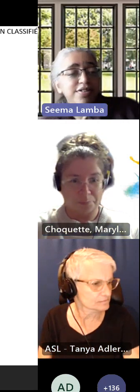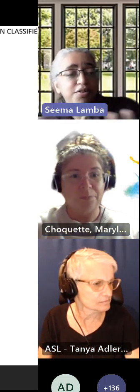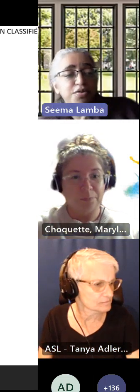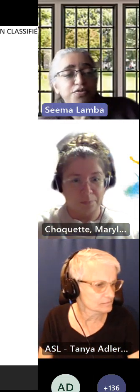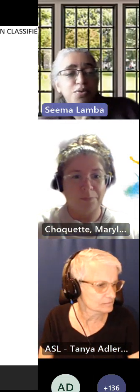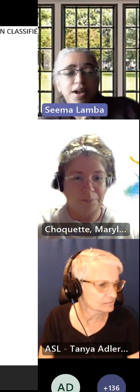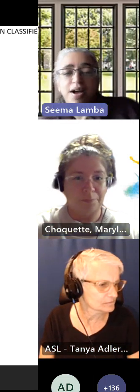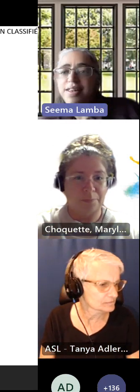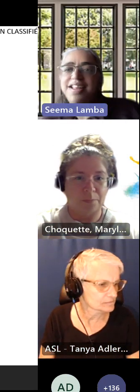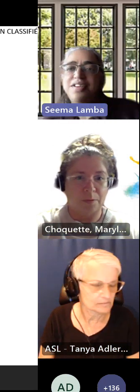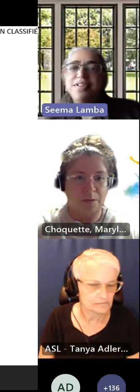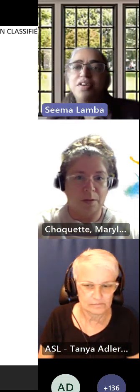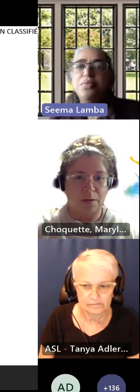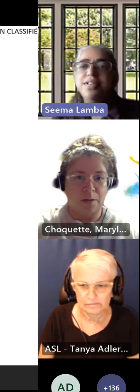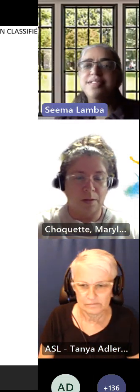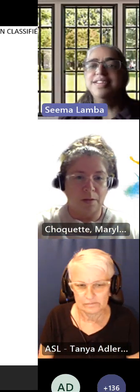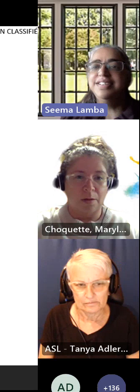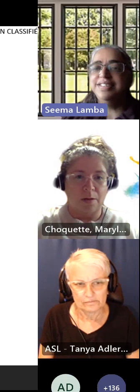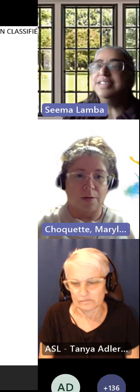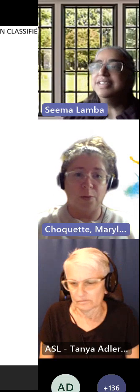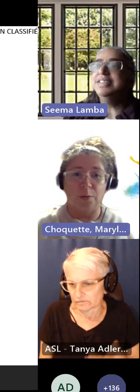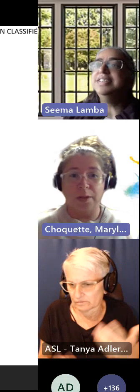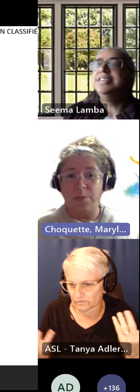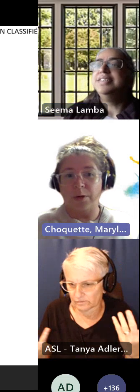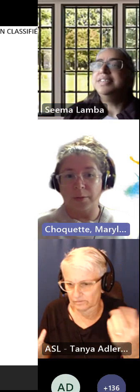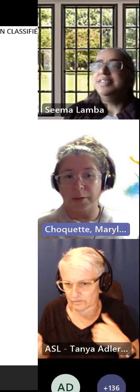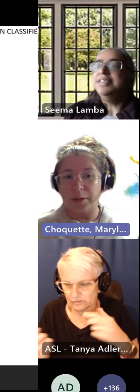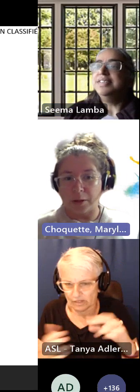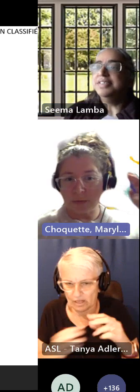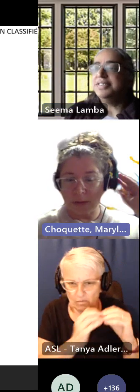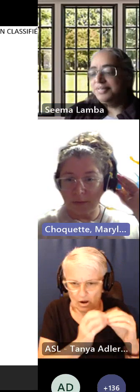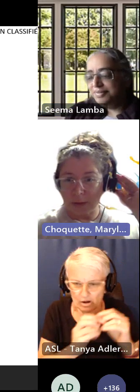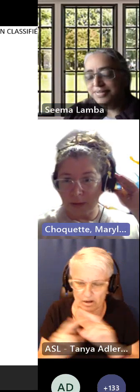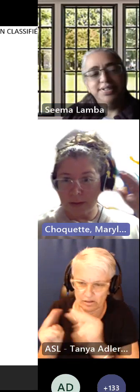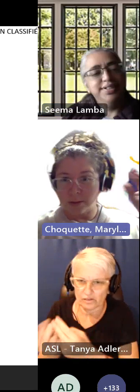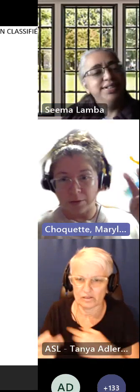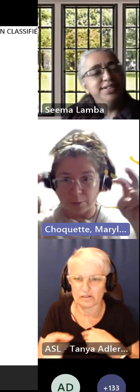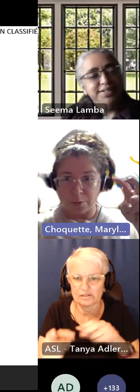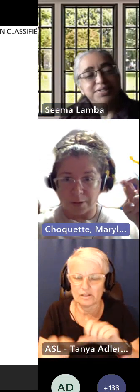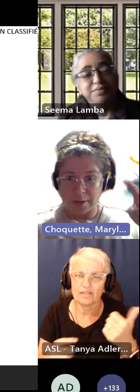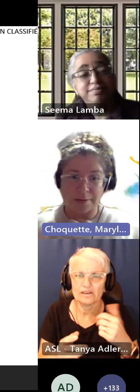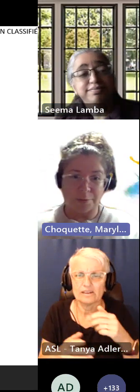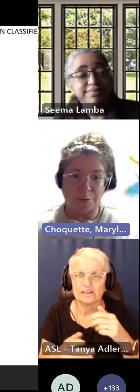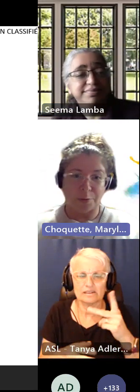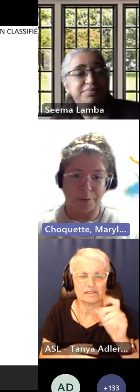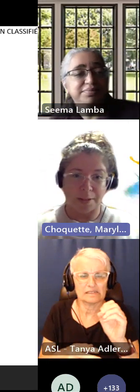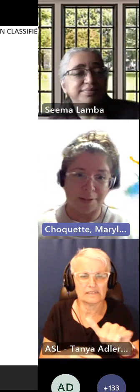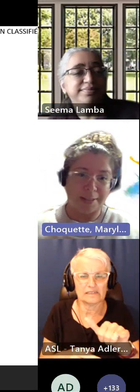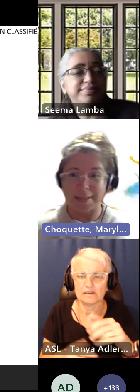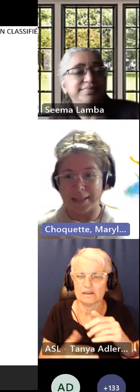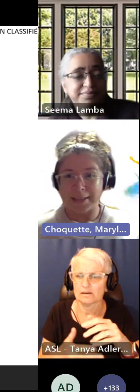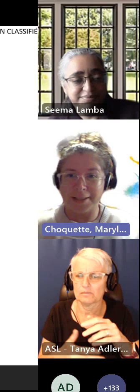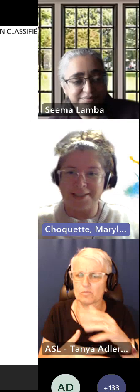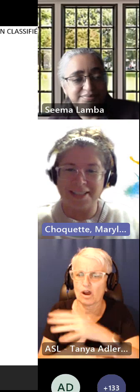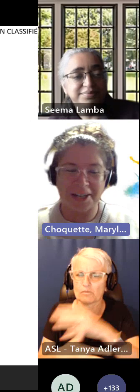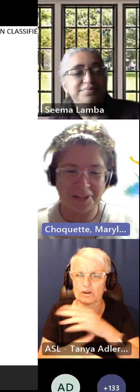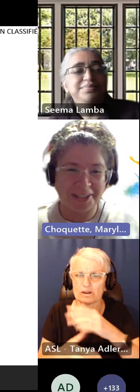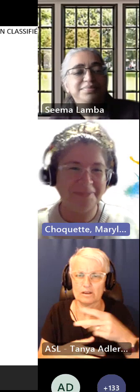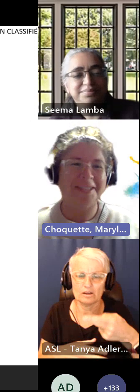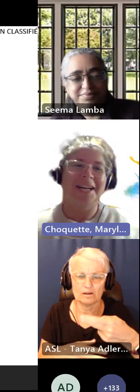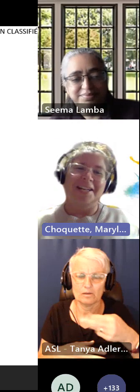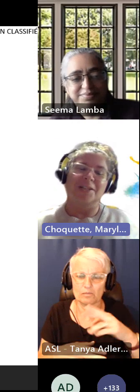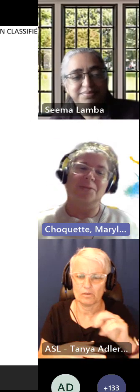the bargaining agents. I don't know if you want to highlight any of the other ones. So key primary office of interest, OPIs, for those in the slang,